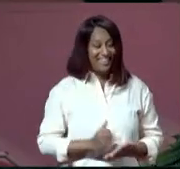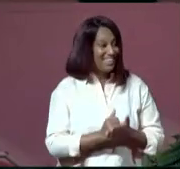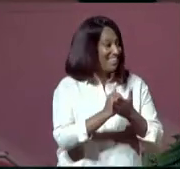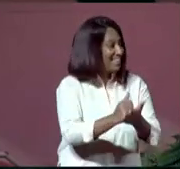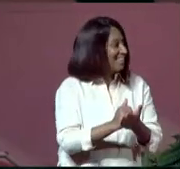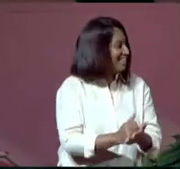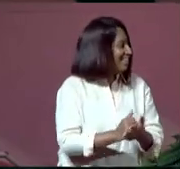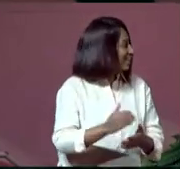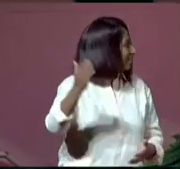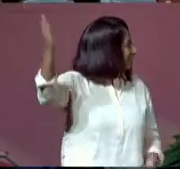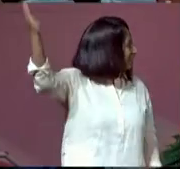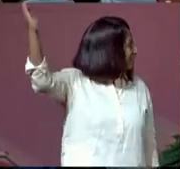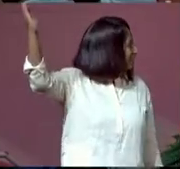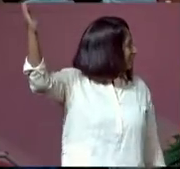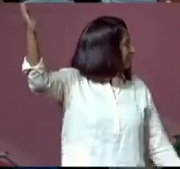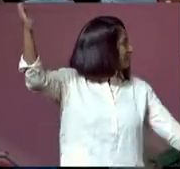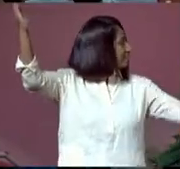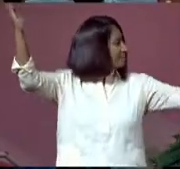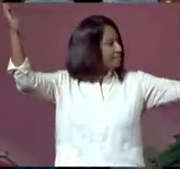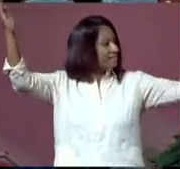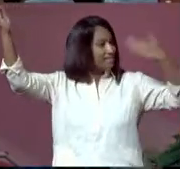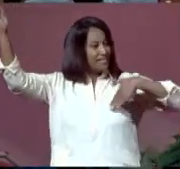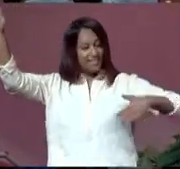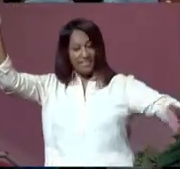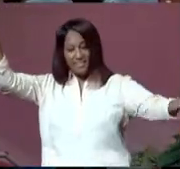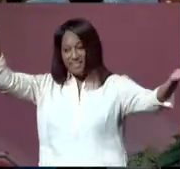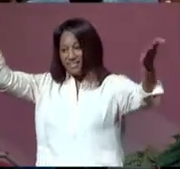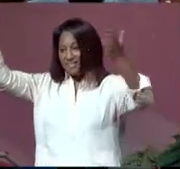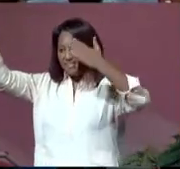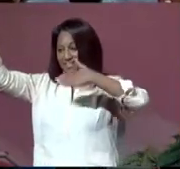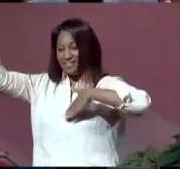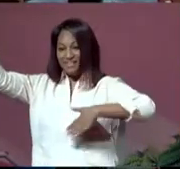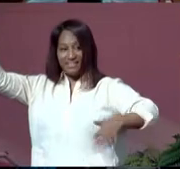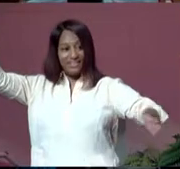I know you got a mask on. That means you got to clap harder. Yes.